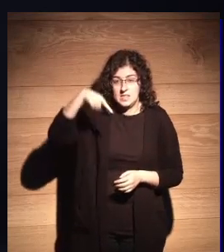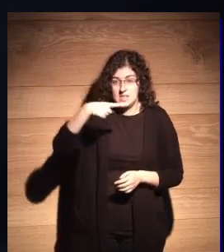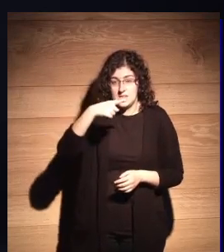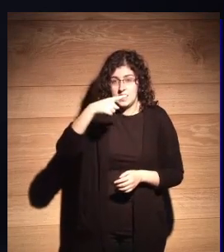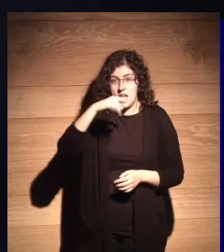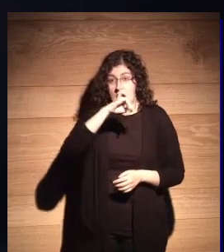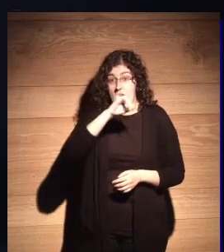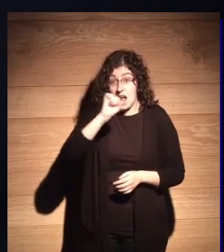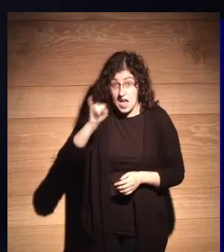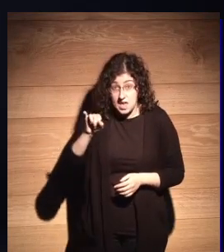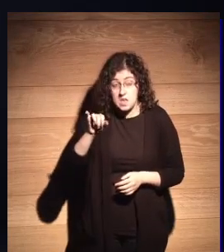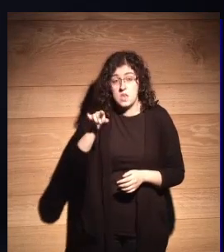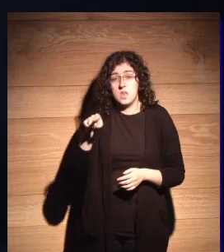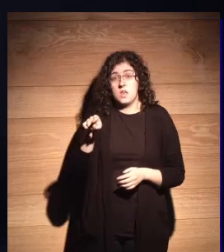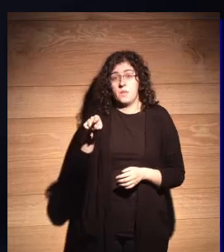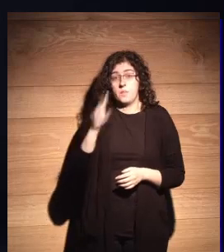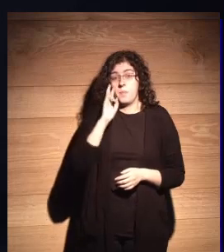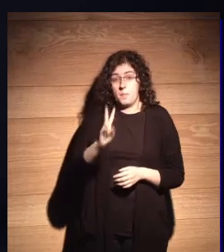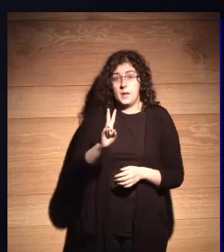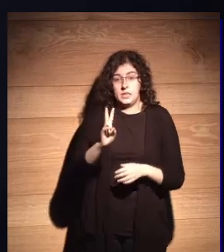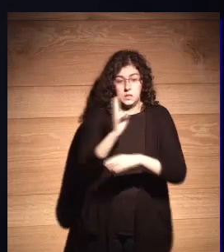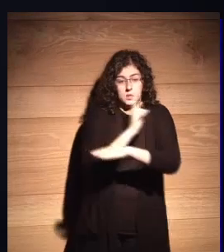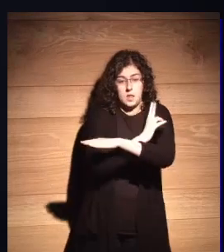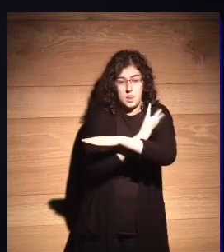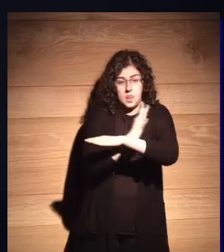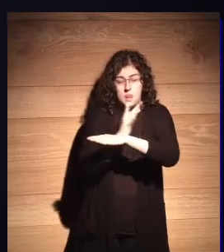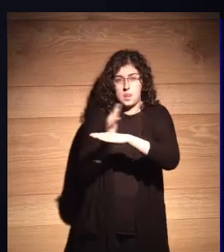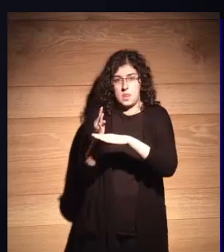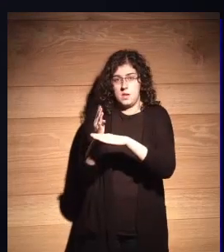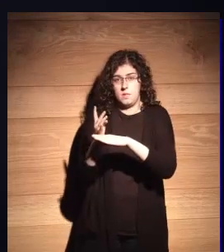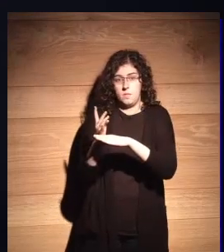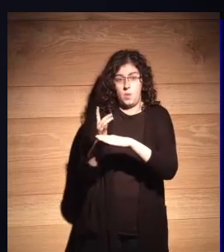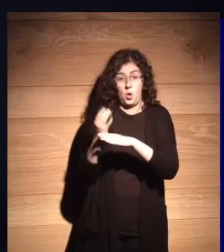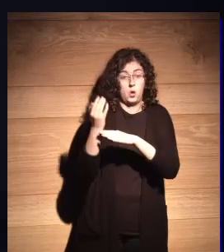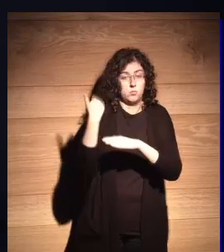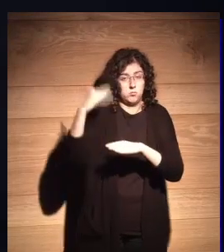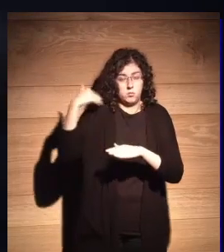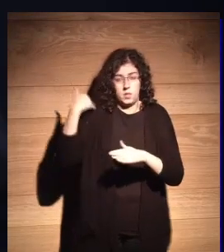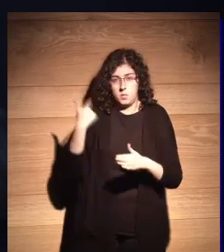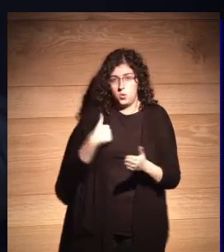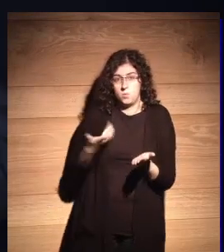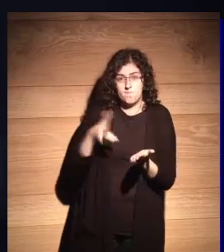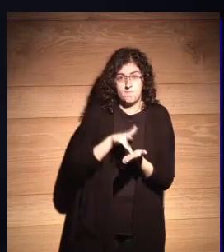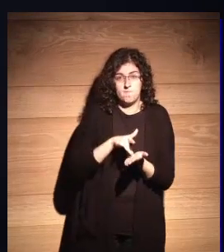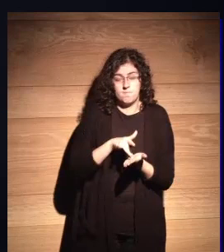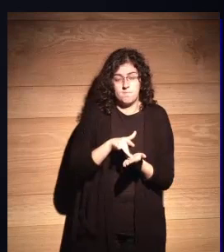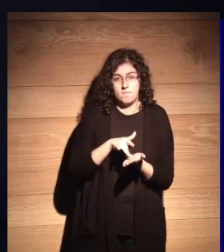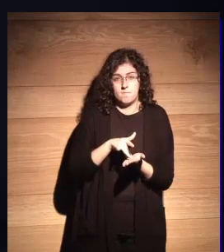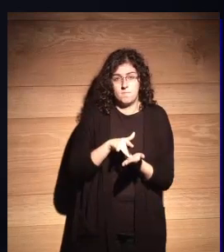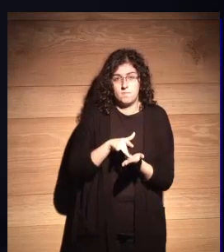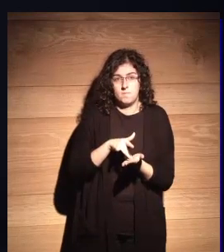there were these fields when I was there, and now it looks like